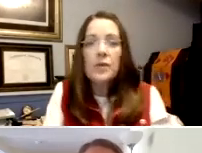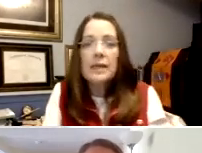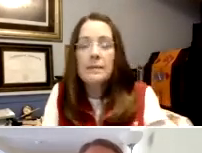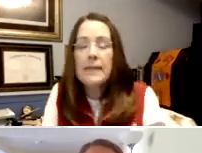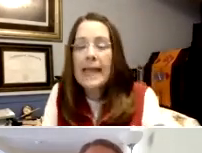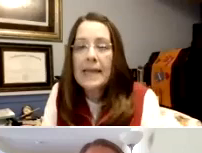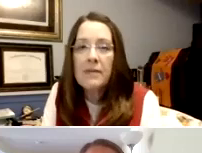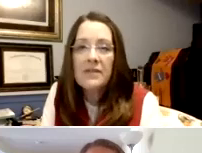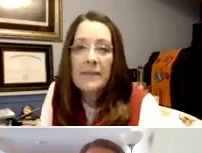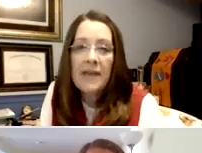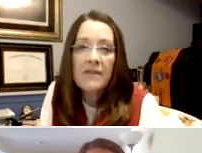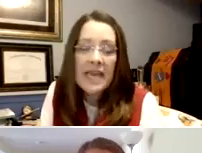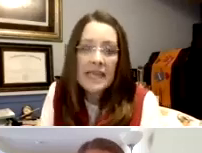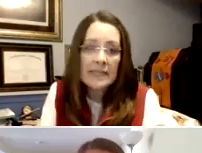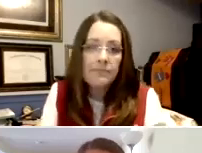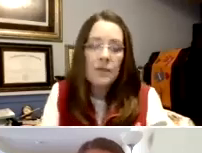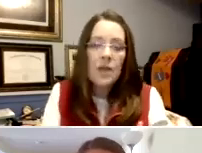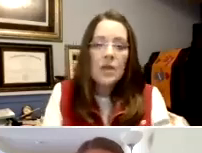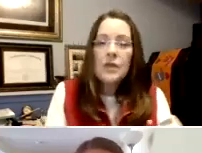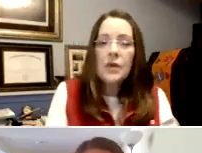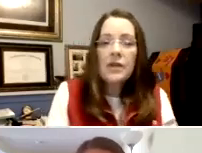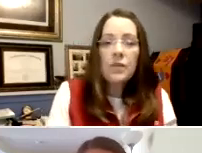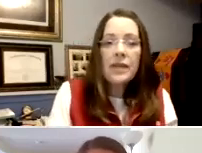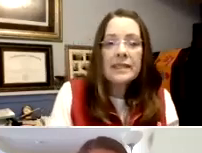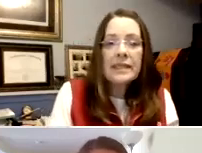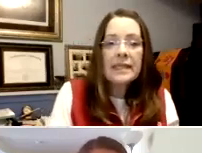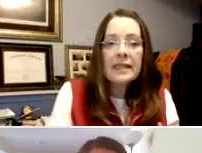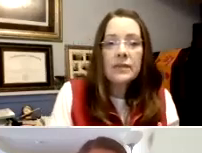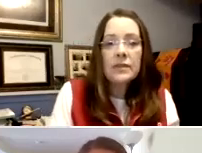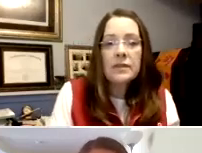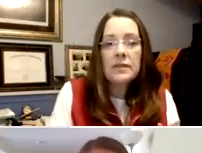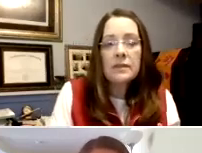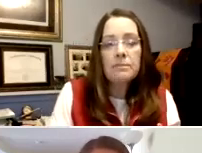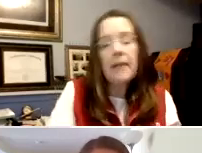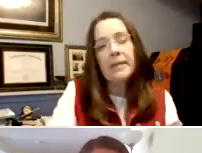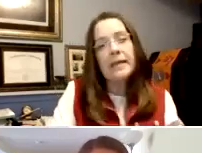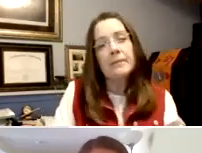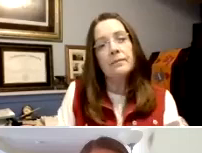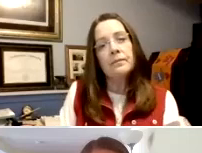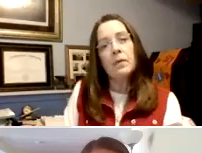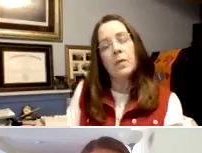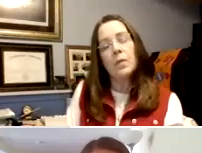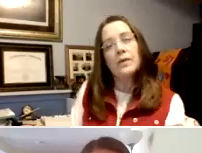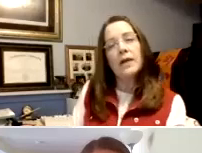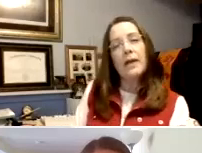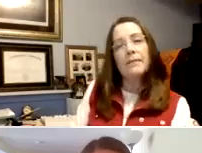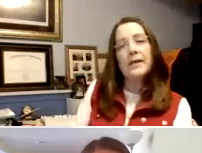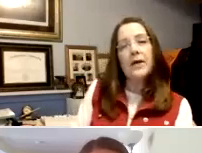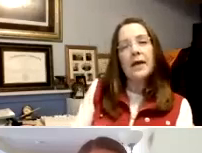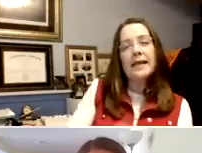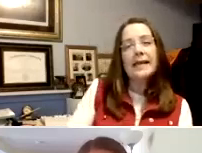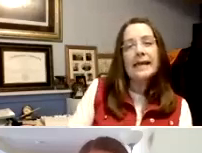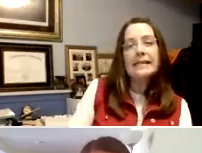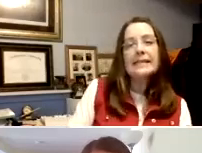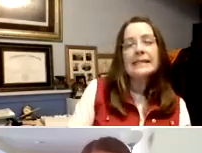quick game of name that phase. So if we see a little puppy, a single colored puppy on